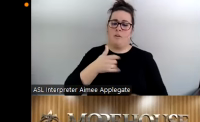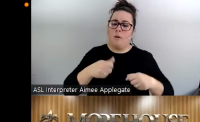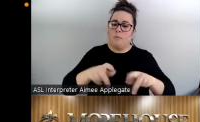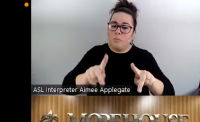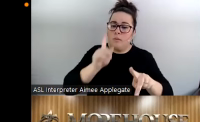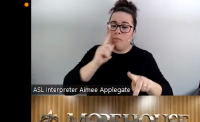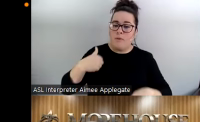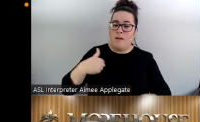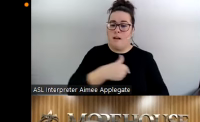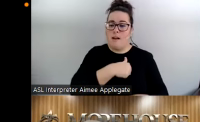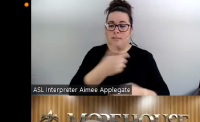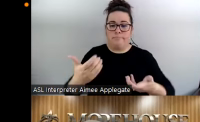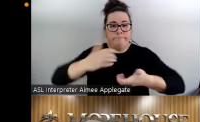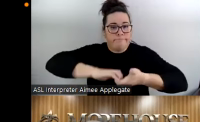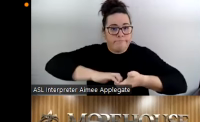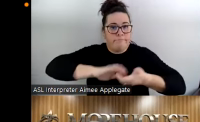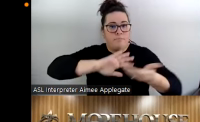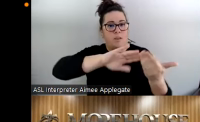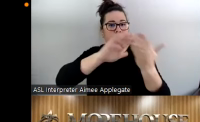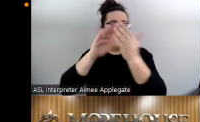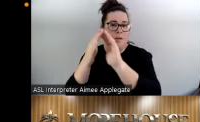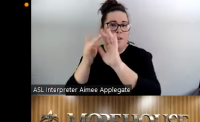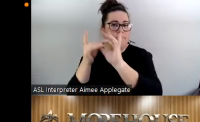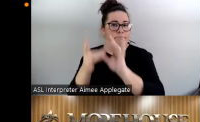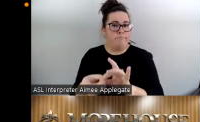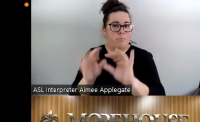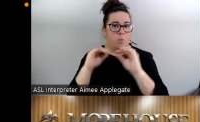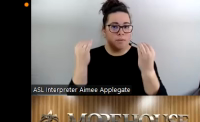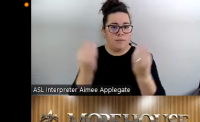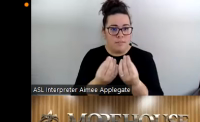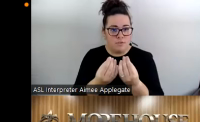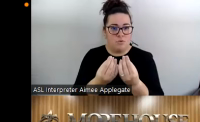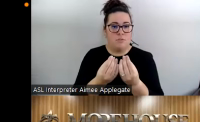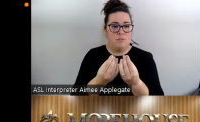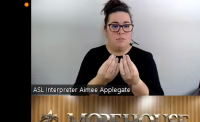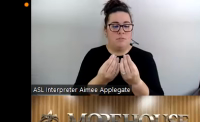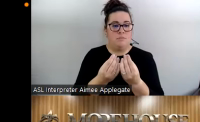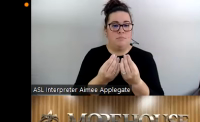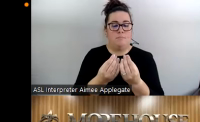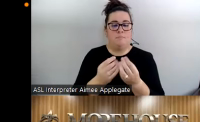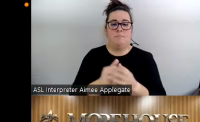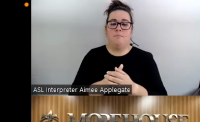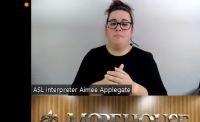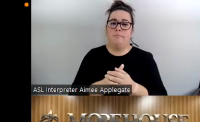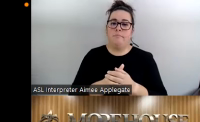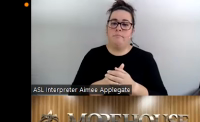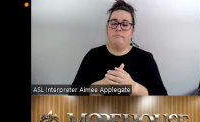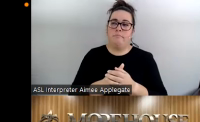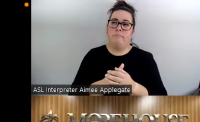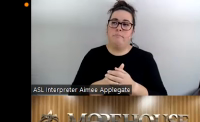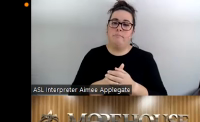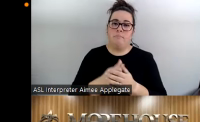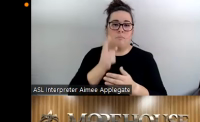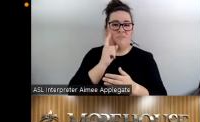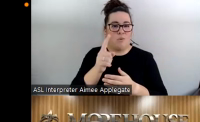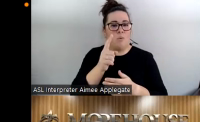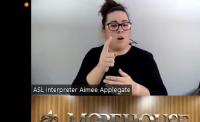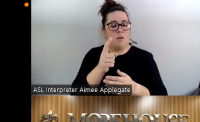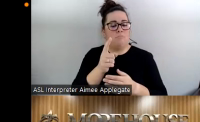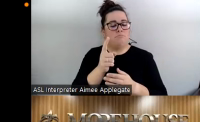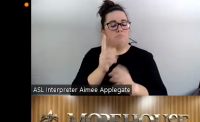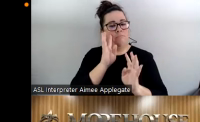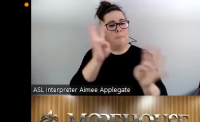be partnering with community-based organizations in order to come out with better tools that address some of these biases. And then I'll